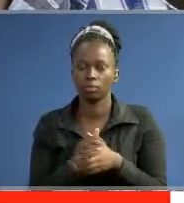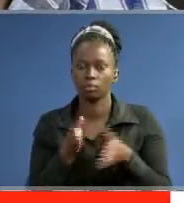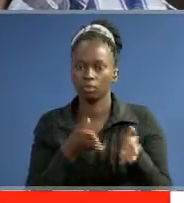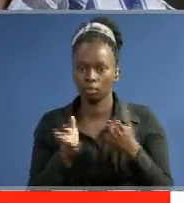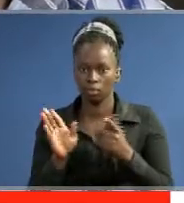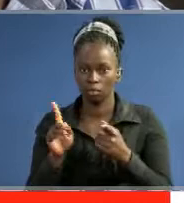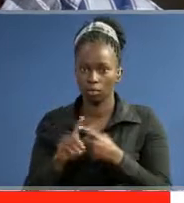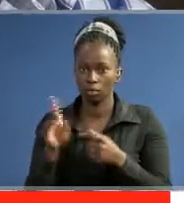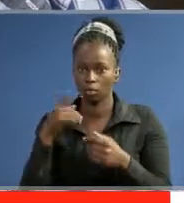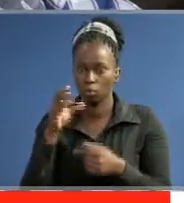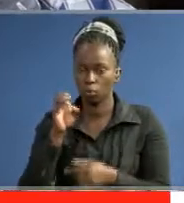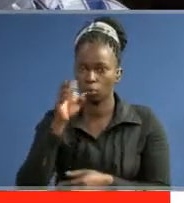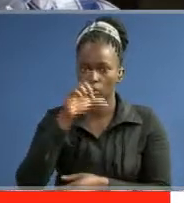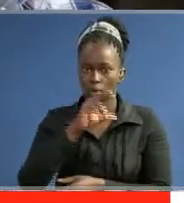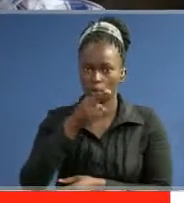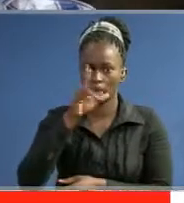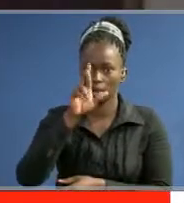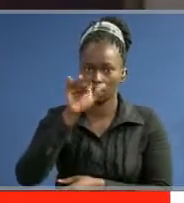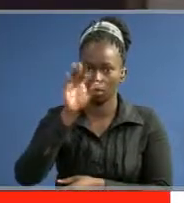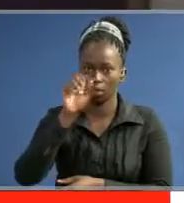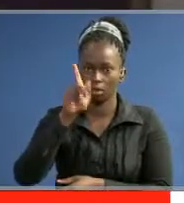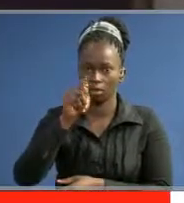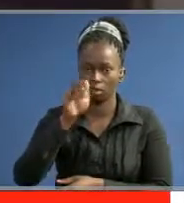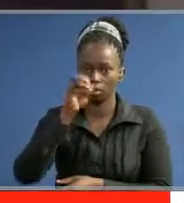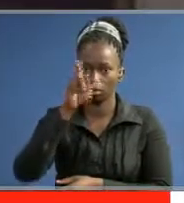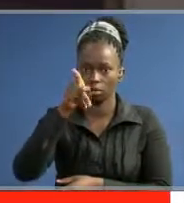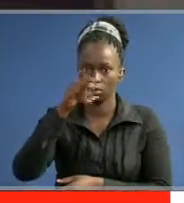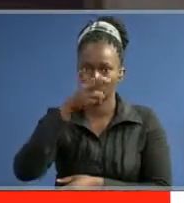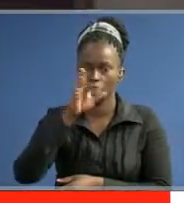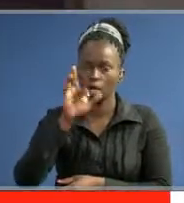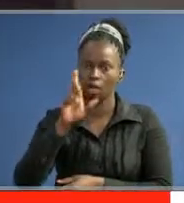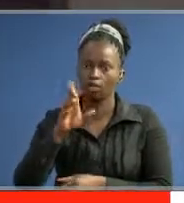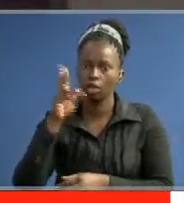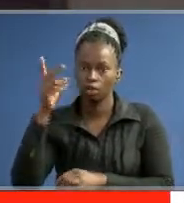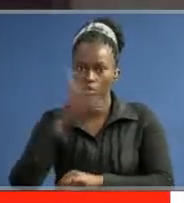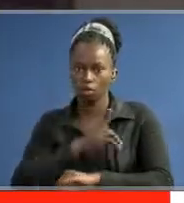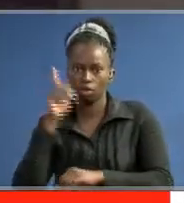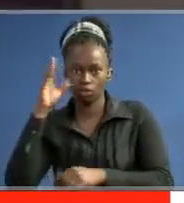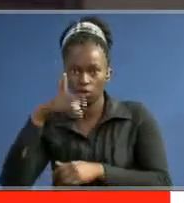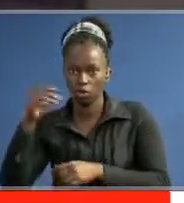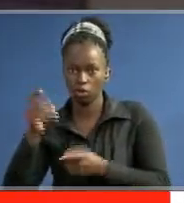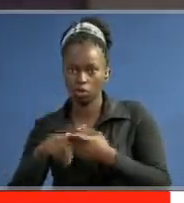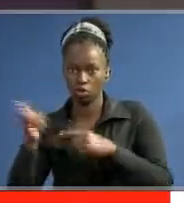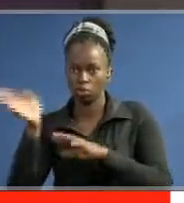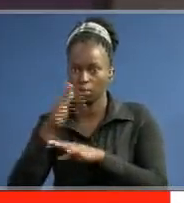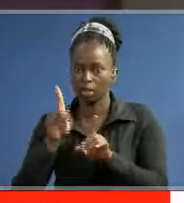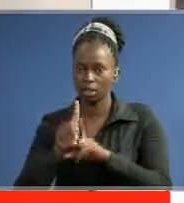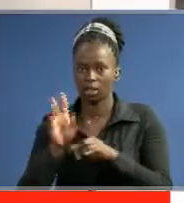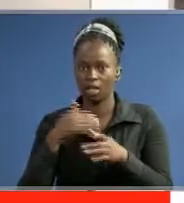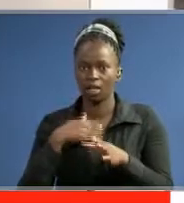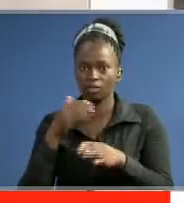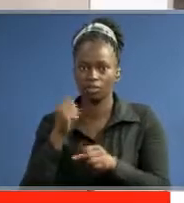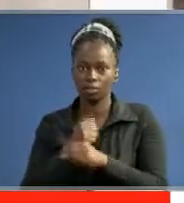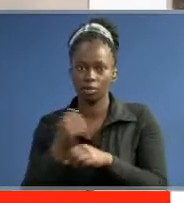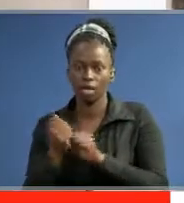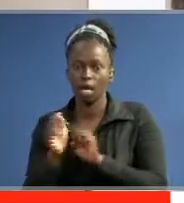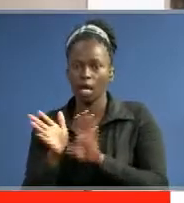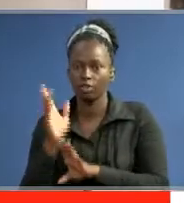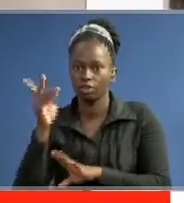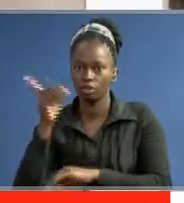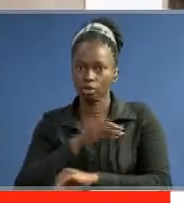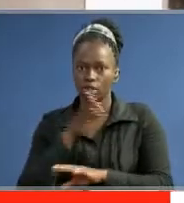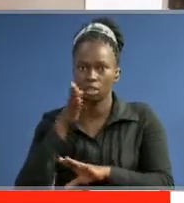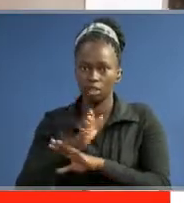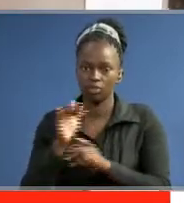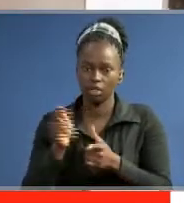According to Christopher, fresh meat takes a duration of 2 days before going bad, narrating that after 2 days, the meat